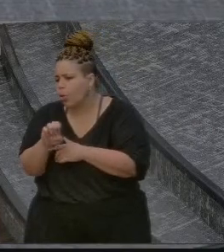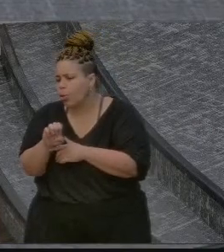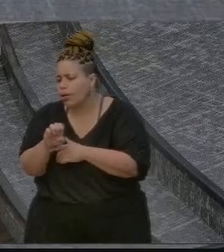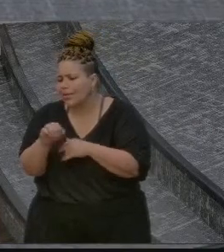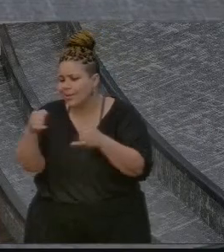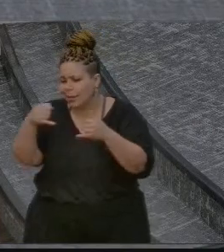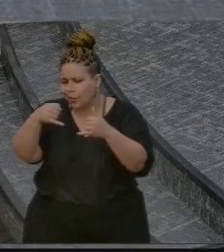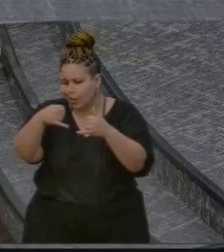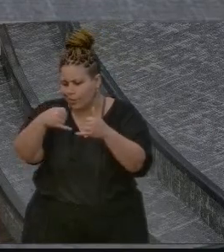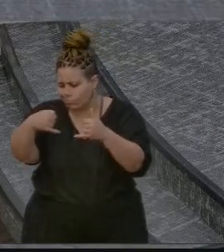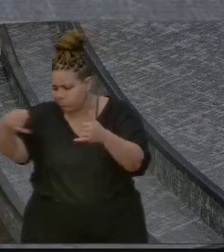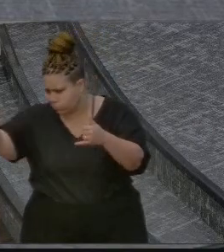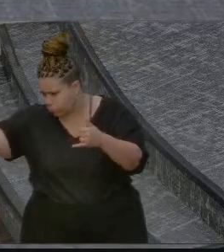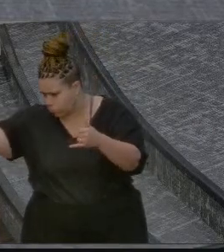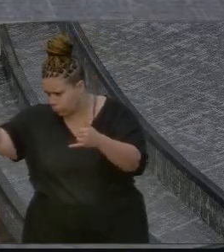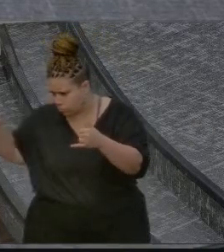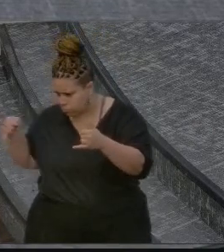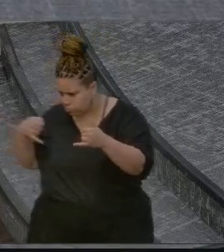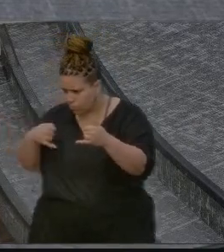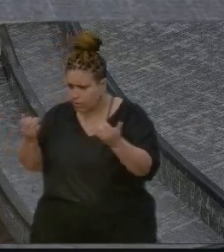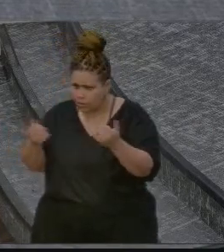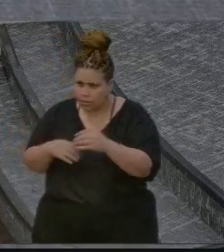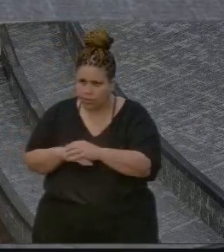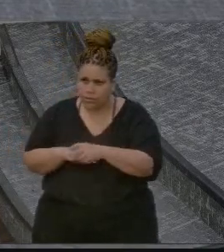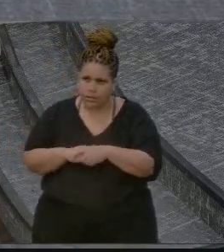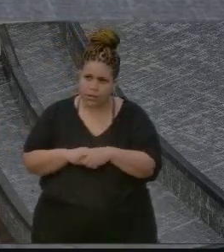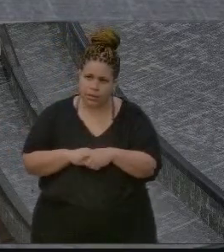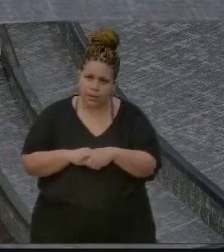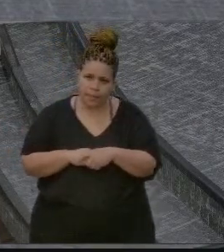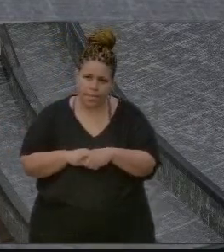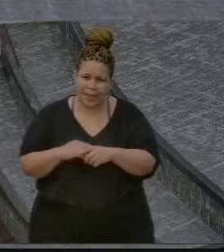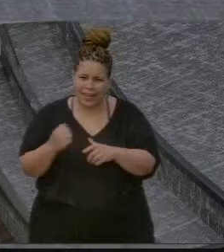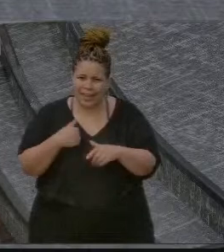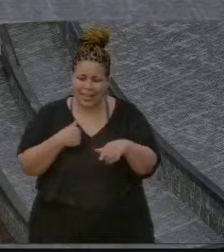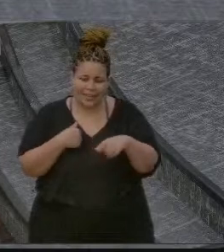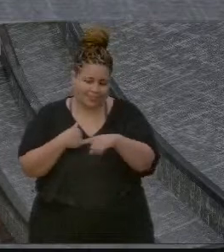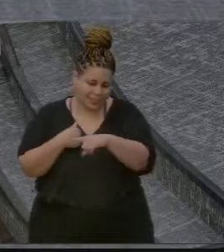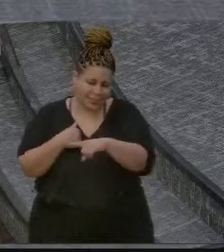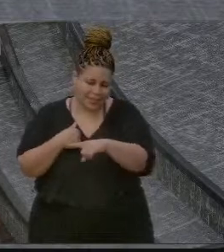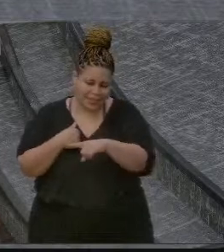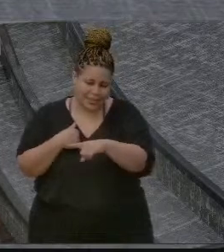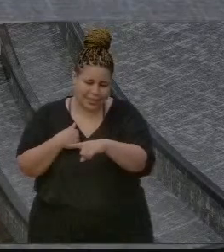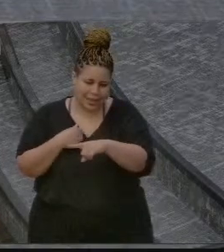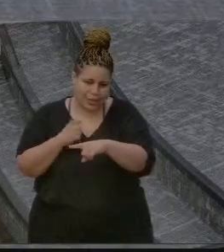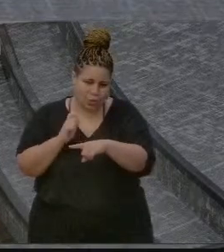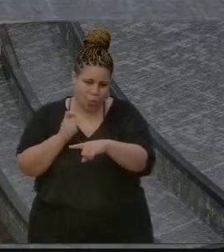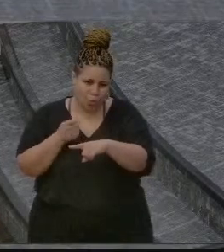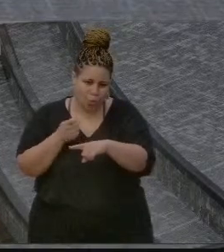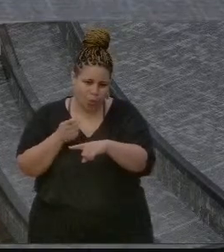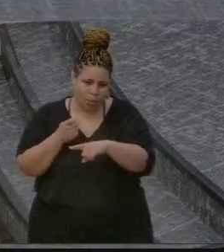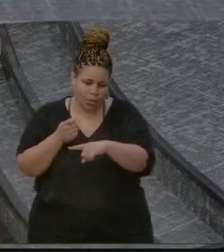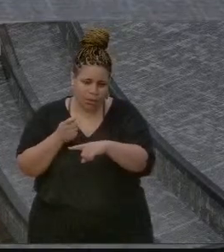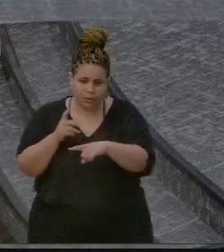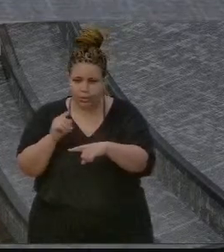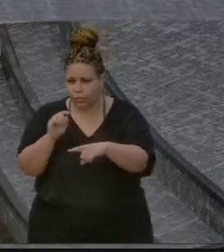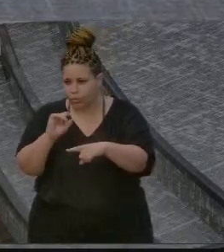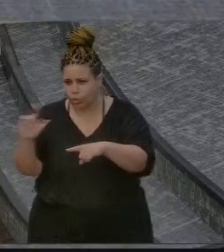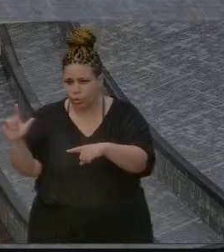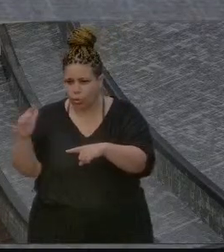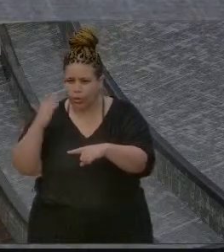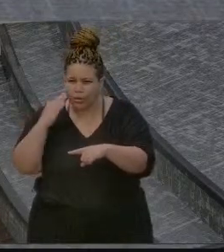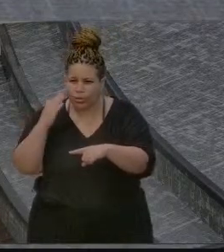cool little tool that uses GIS and algorithms to